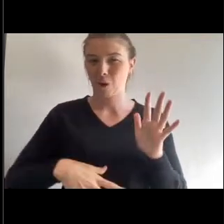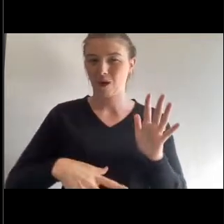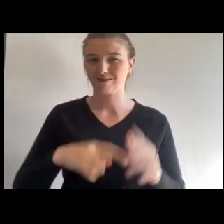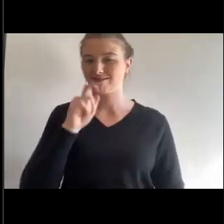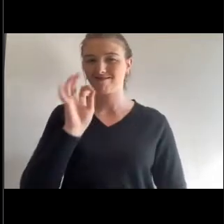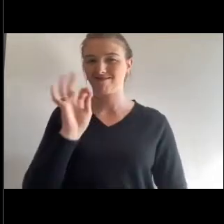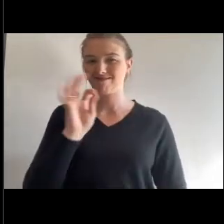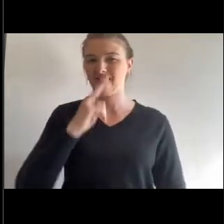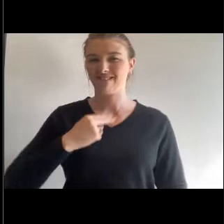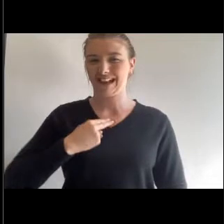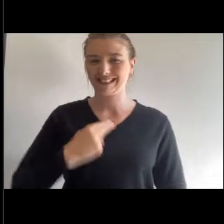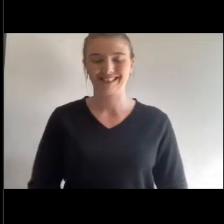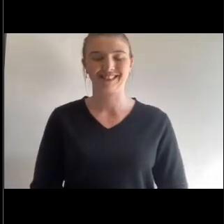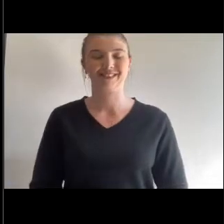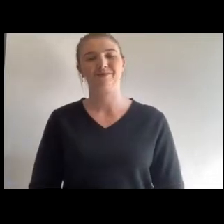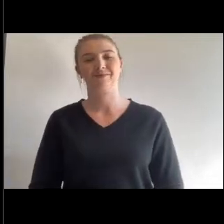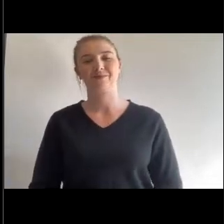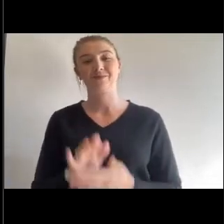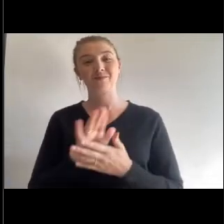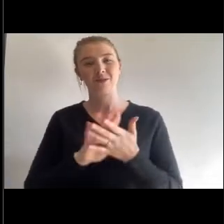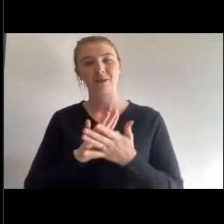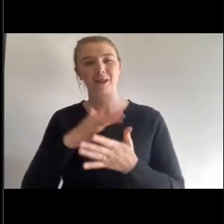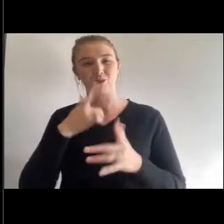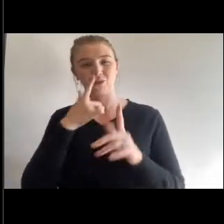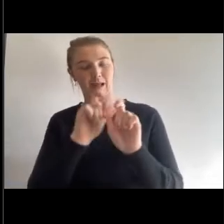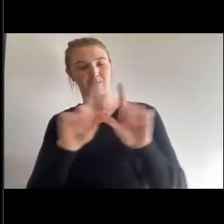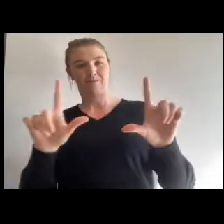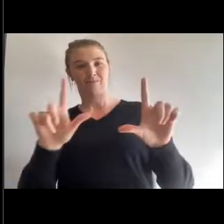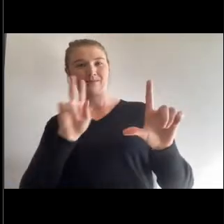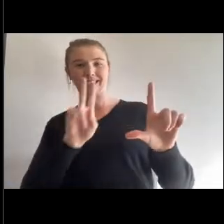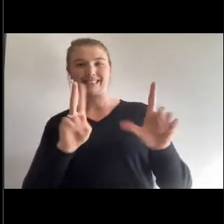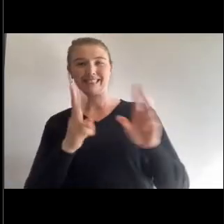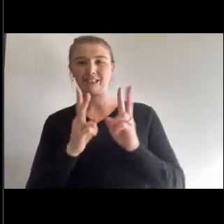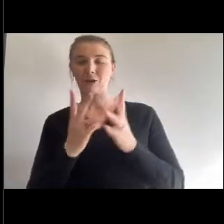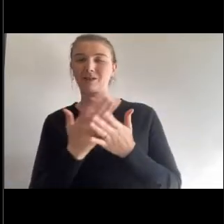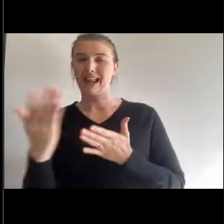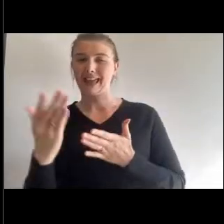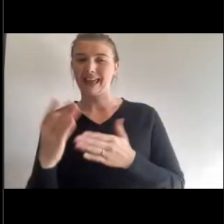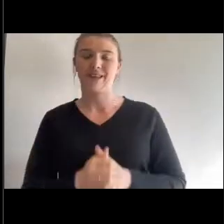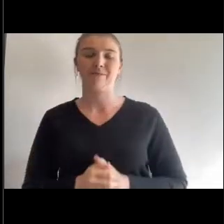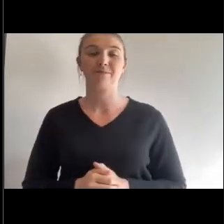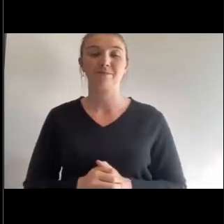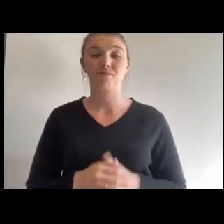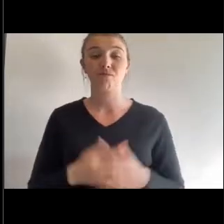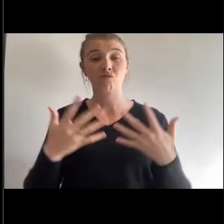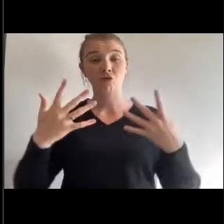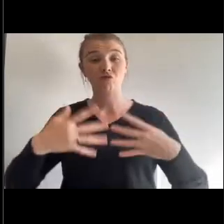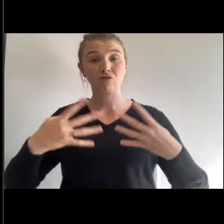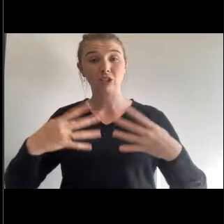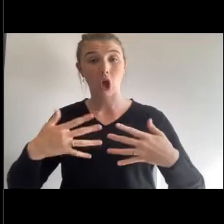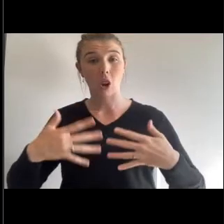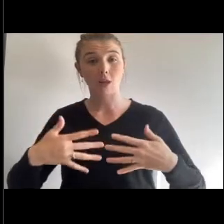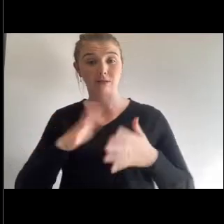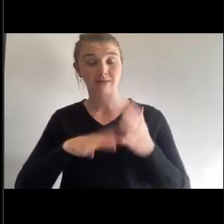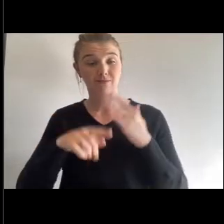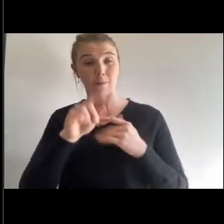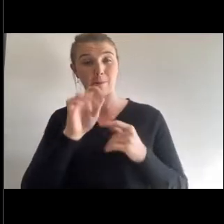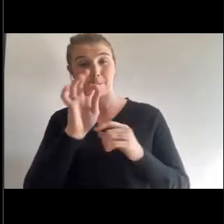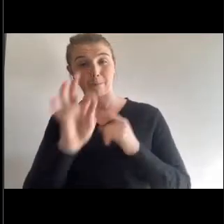and better understand the content that we have today. So looking at the results from that, we don't need to share them on screen, but I can tell you that